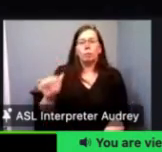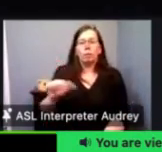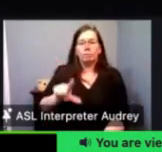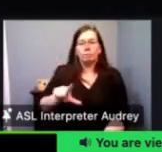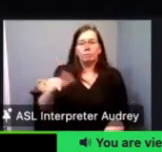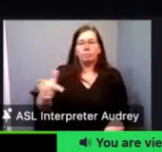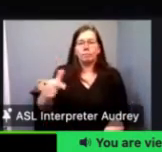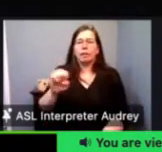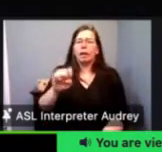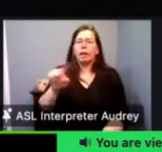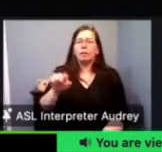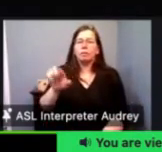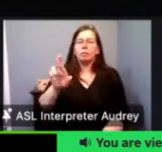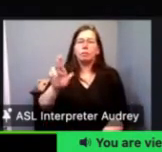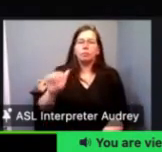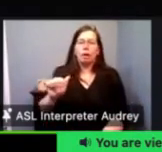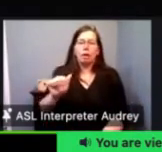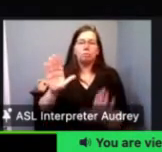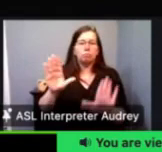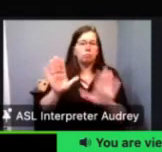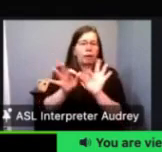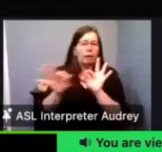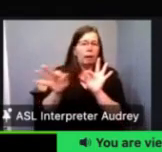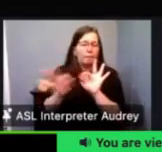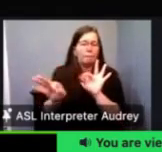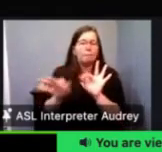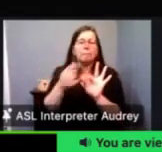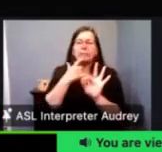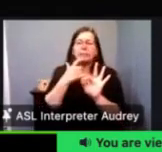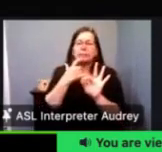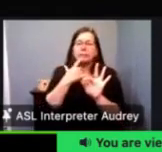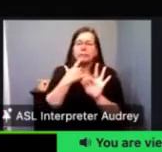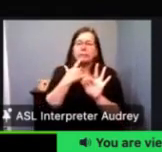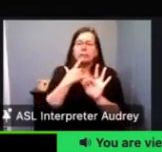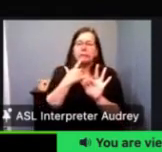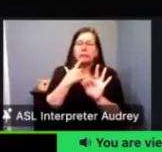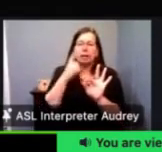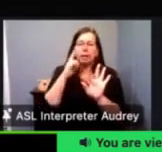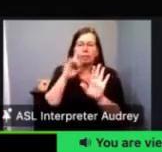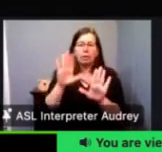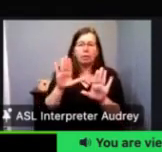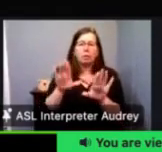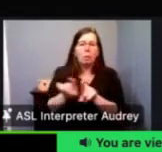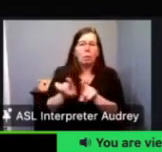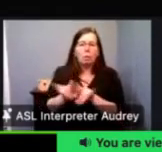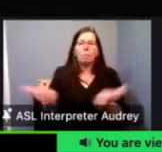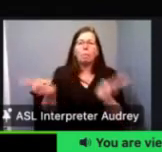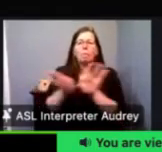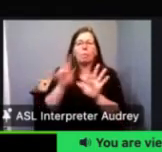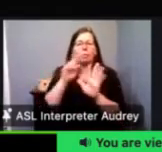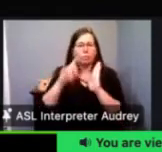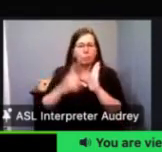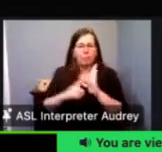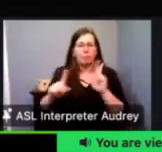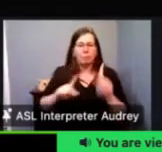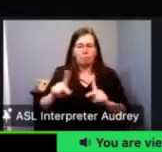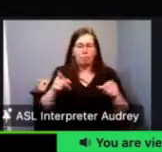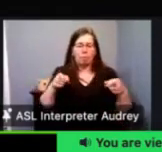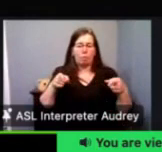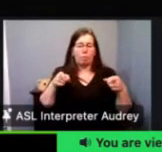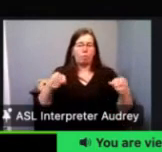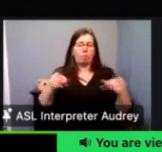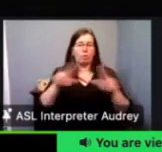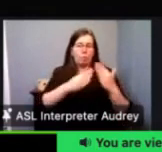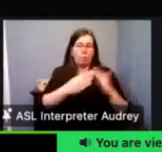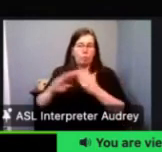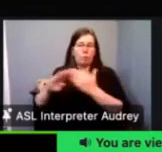Ezra made a great point in the comments. Ezra said, I think it's also important to highlight that people in both communities have